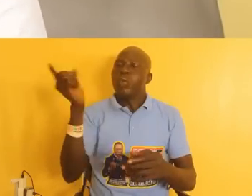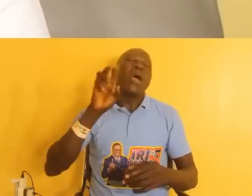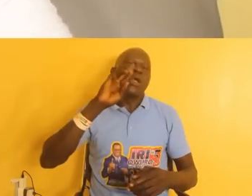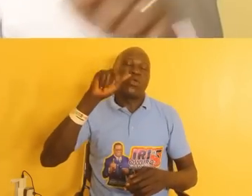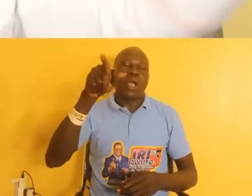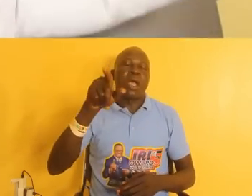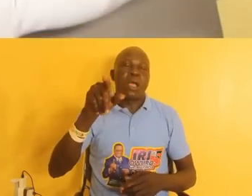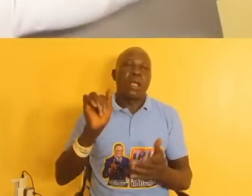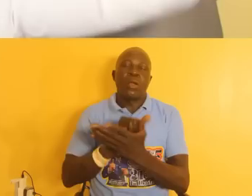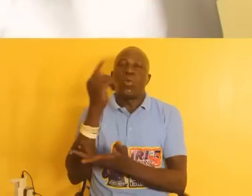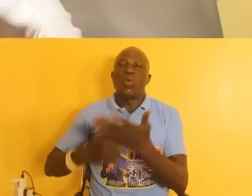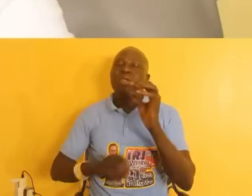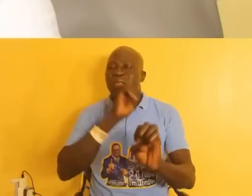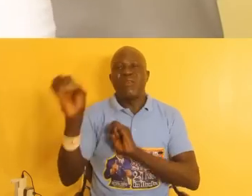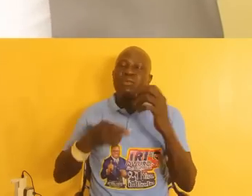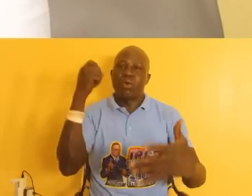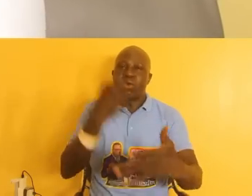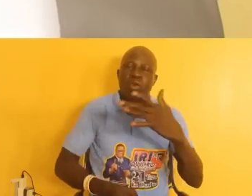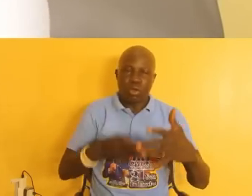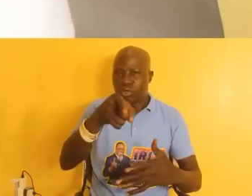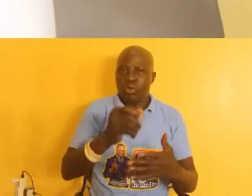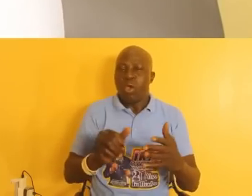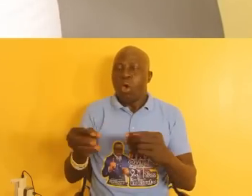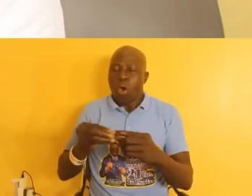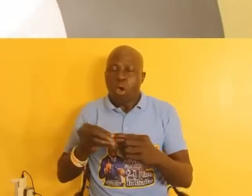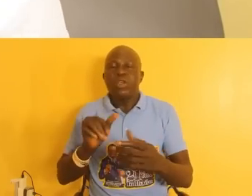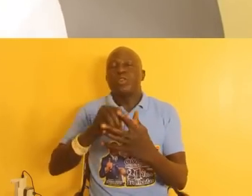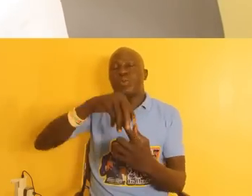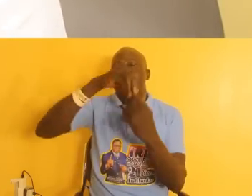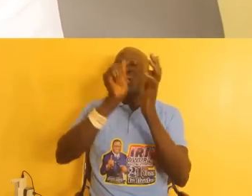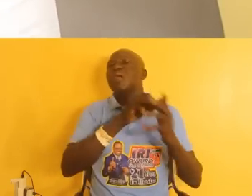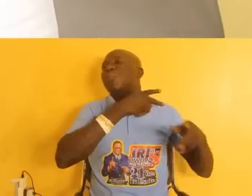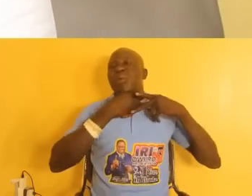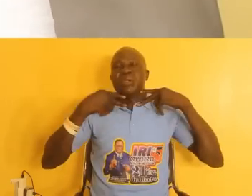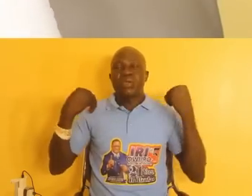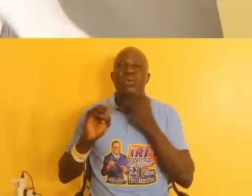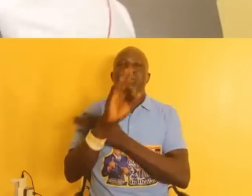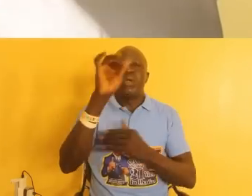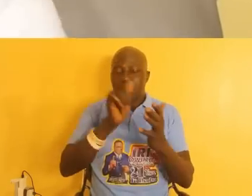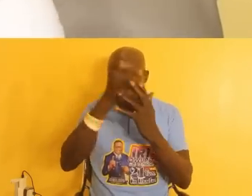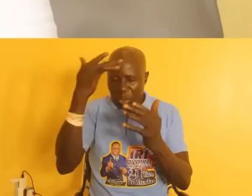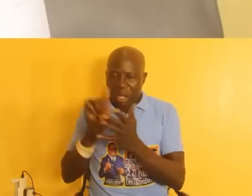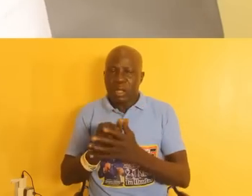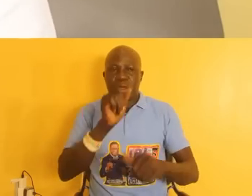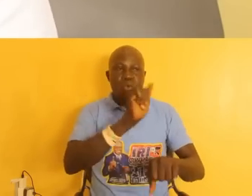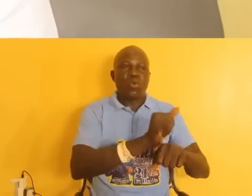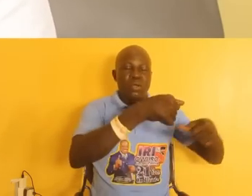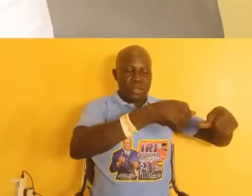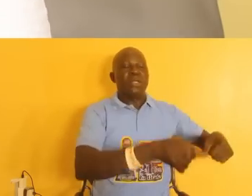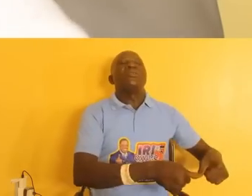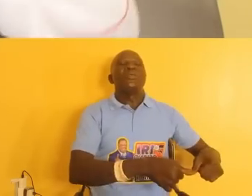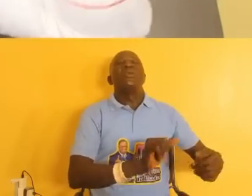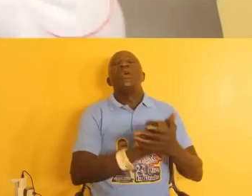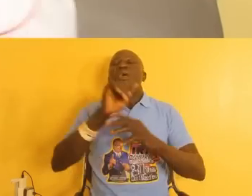bá wà. Ẹni tó bá ń ná ọjọ́ náà, pápá ẹ̀yẹ kọ́ lọ́wọ́ aláàjì. O rí pé iṣẹ́ yẹn dẹ̀ takú síbi kan.